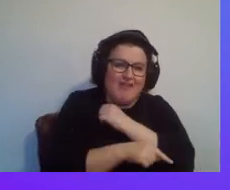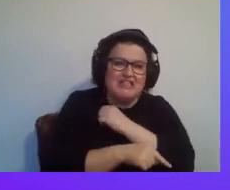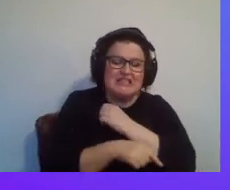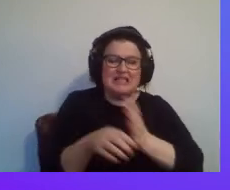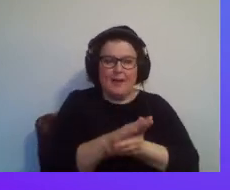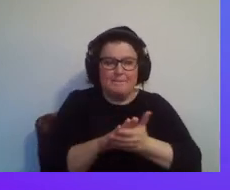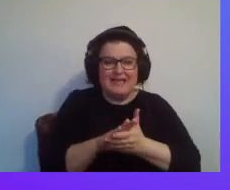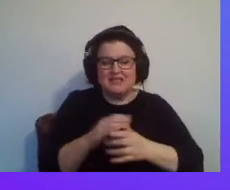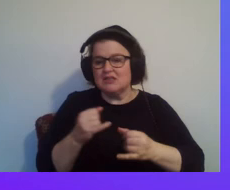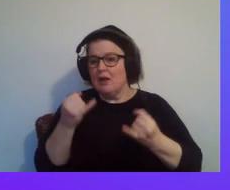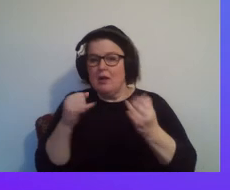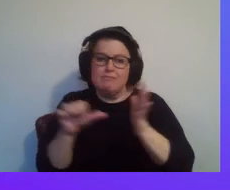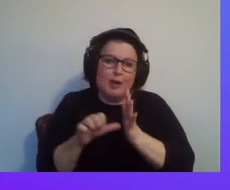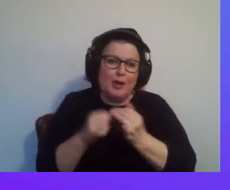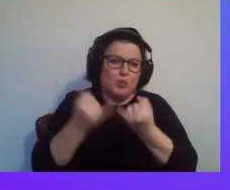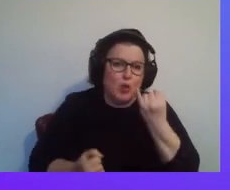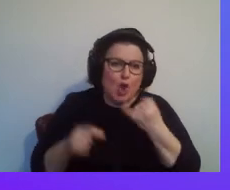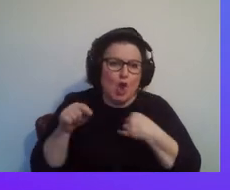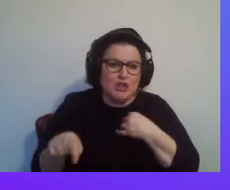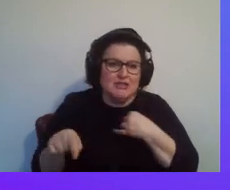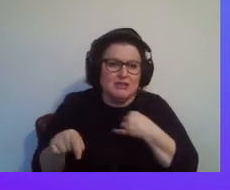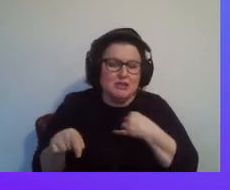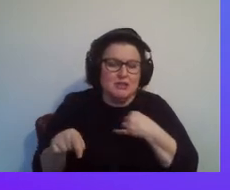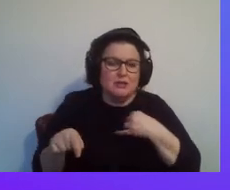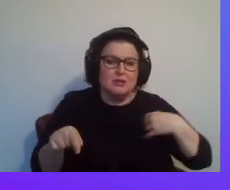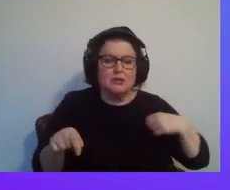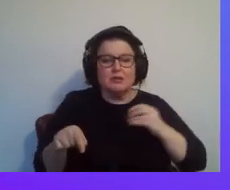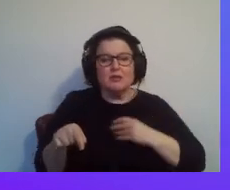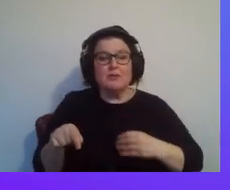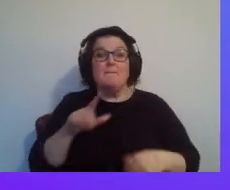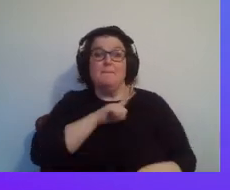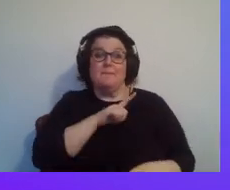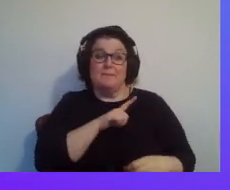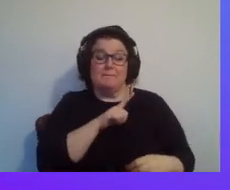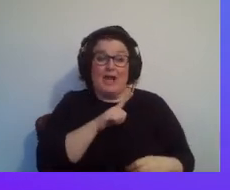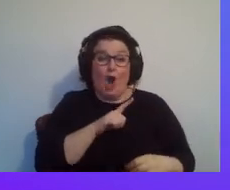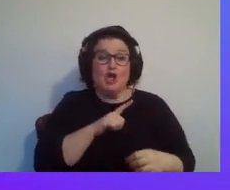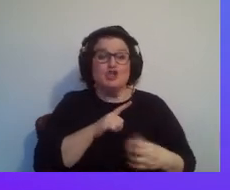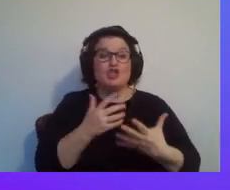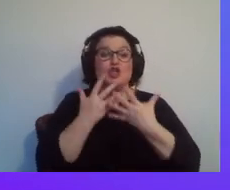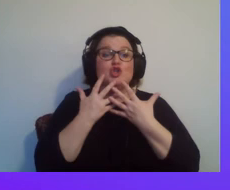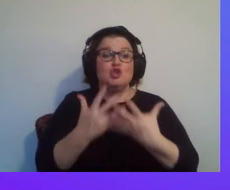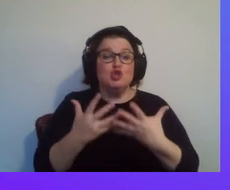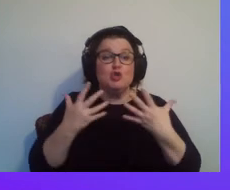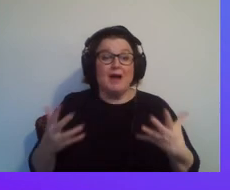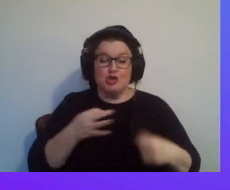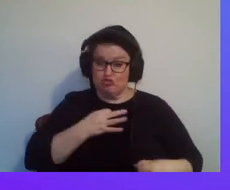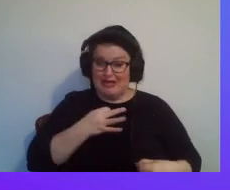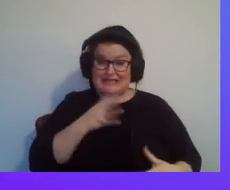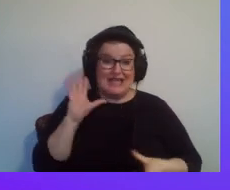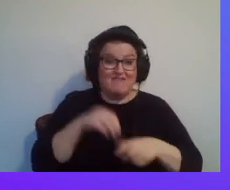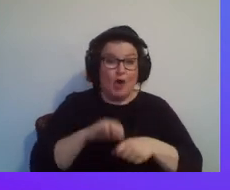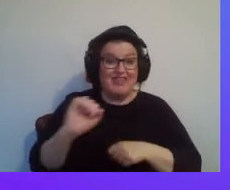exacerbating this disease, not least as Serena said, because we are overly exposed to it. If you, as Eddie